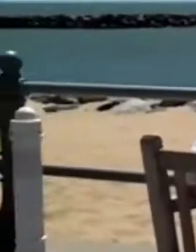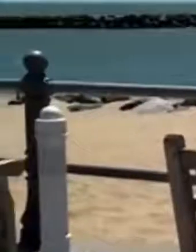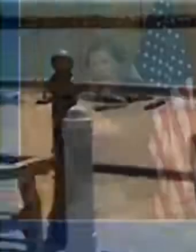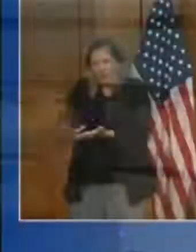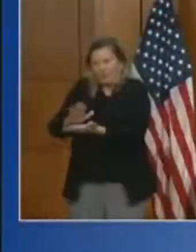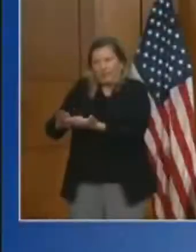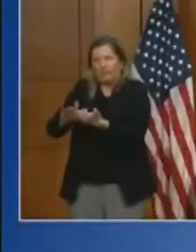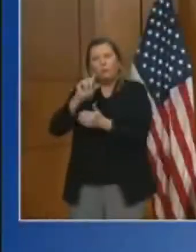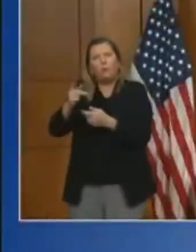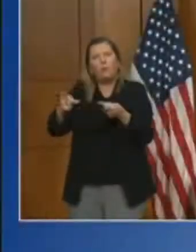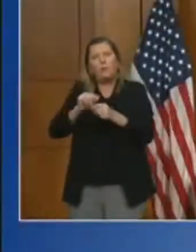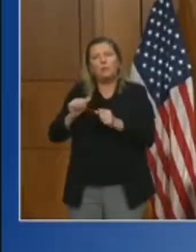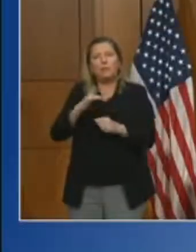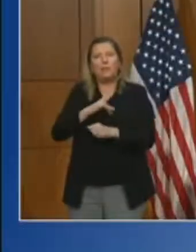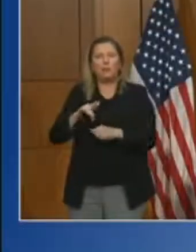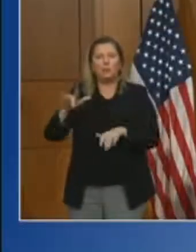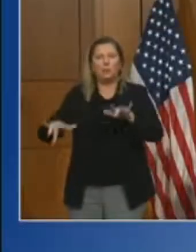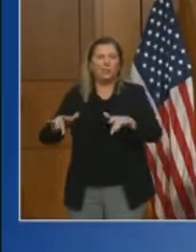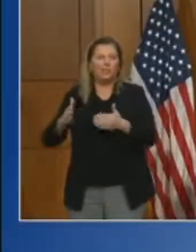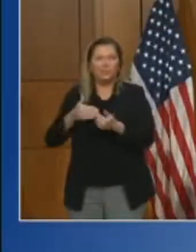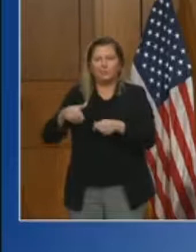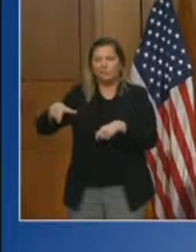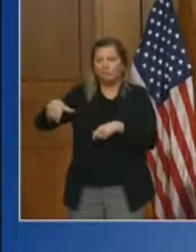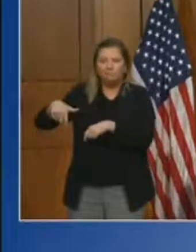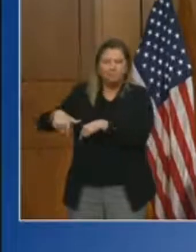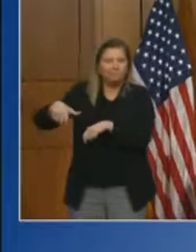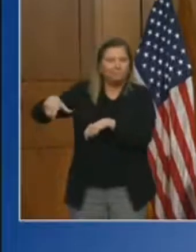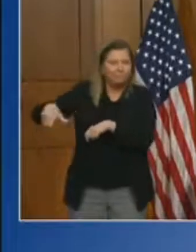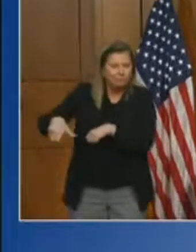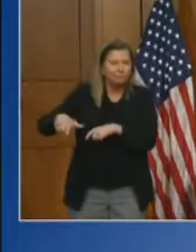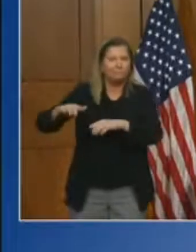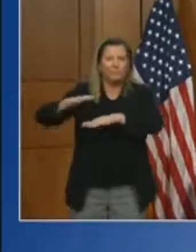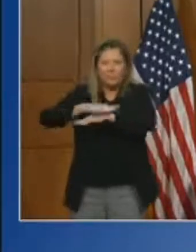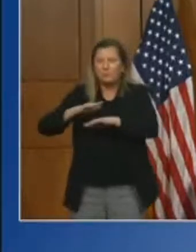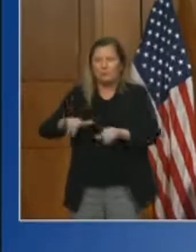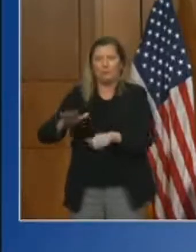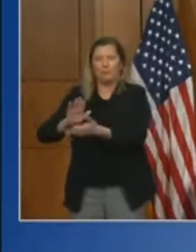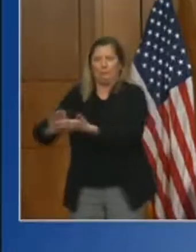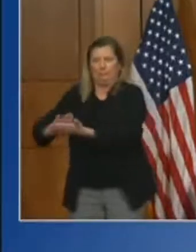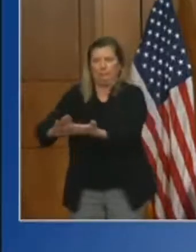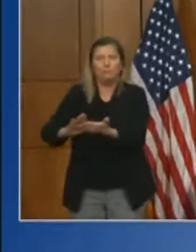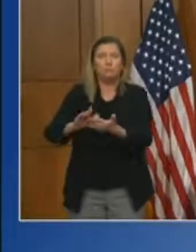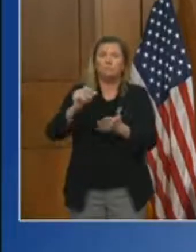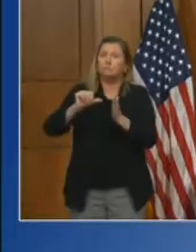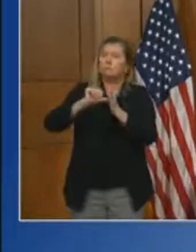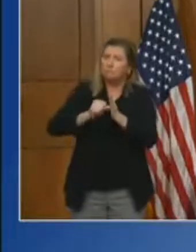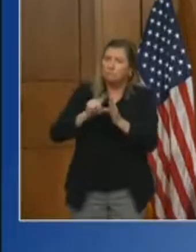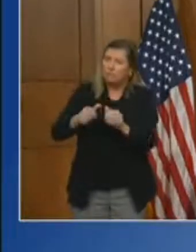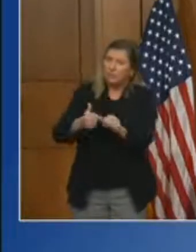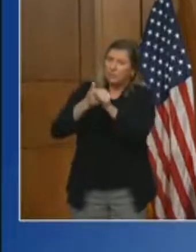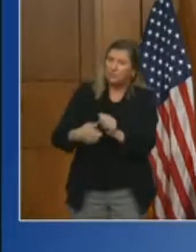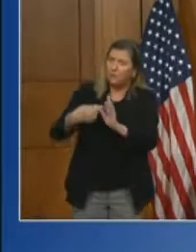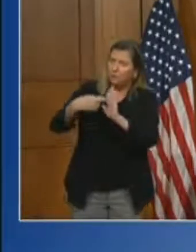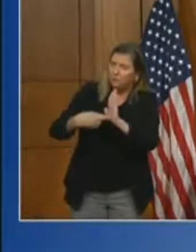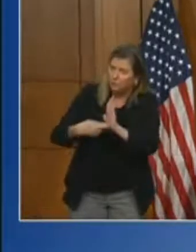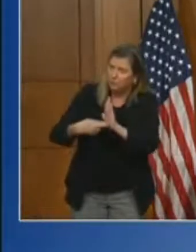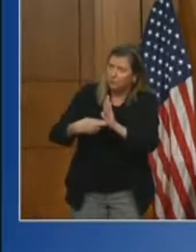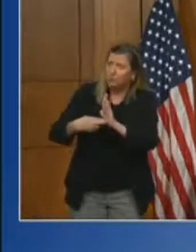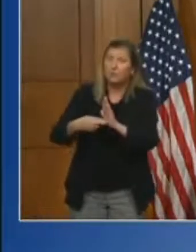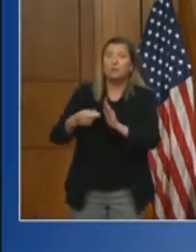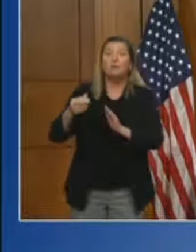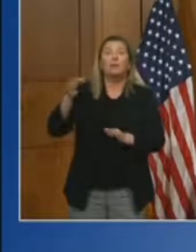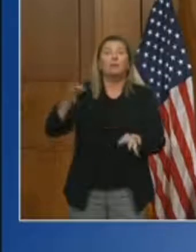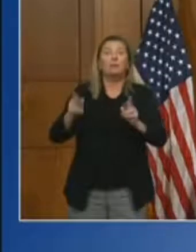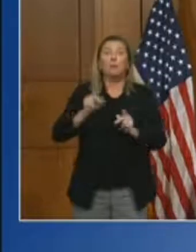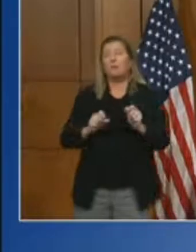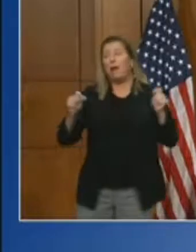future. Let me be clear. These rules must be followed. If people swarm these